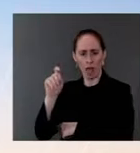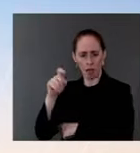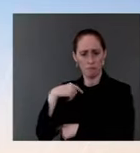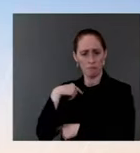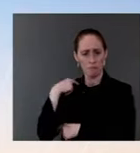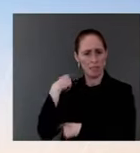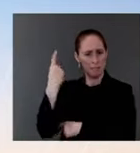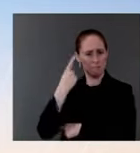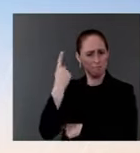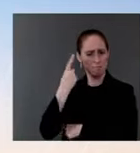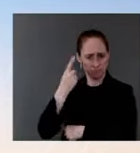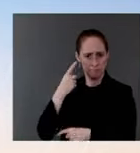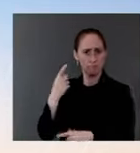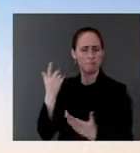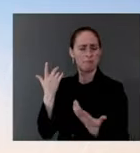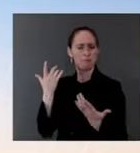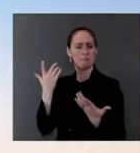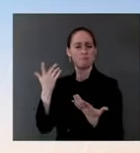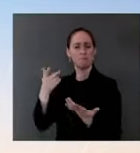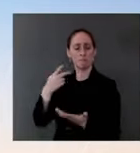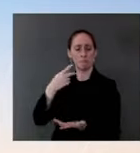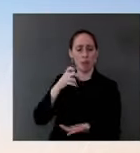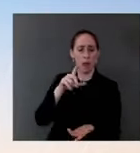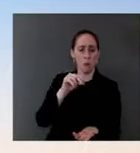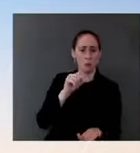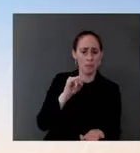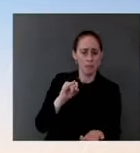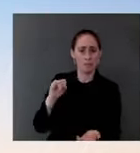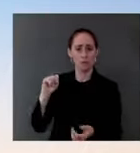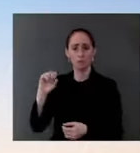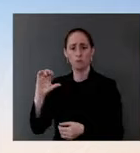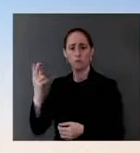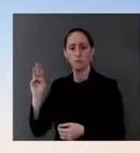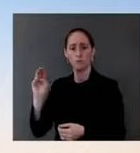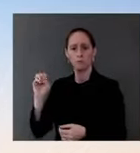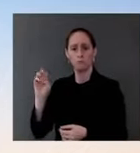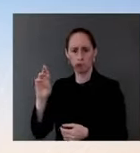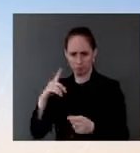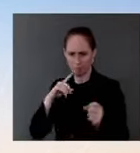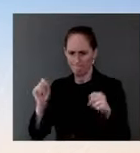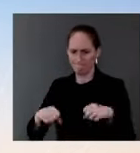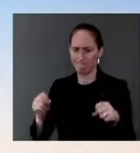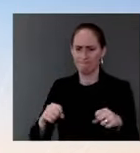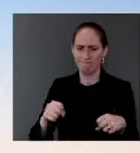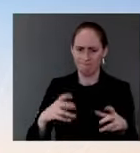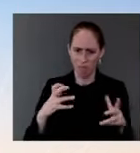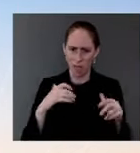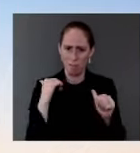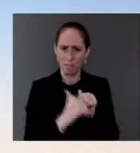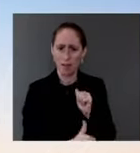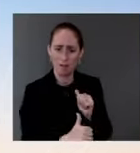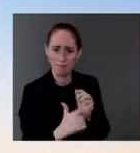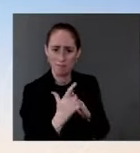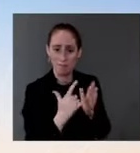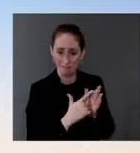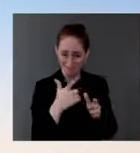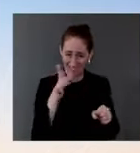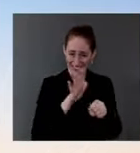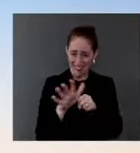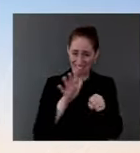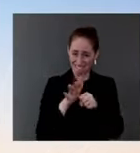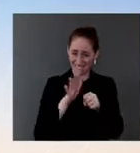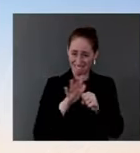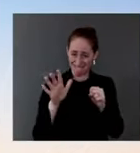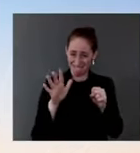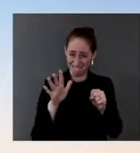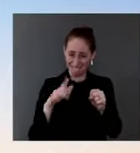the White House been doing outreach on this, and do you think that you would have the votes to be successful? I can't give an assessment of the vote count at this